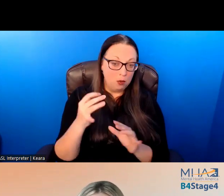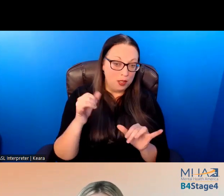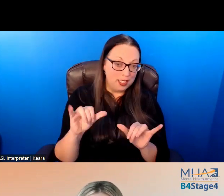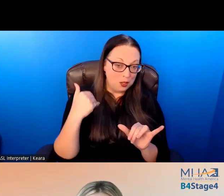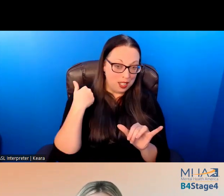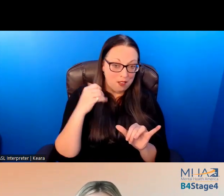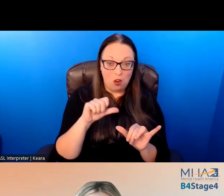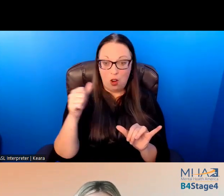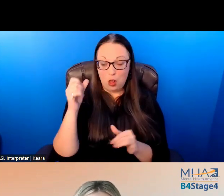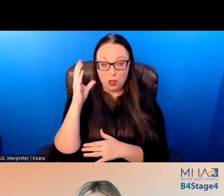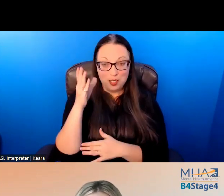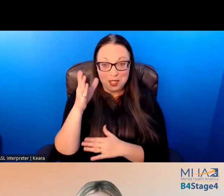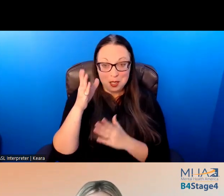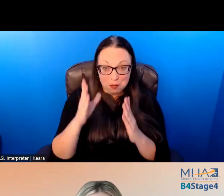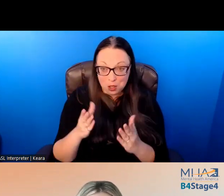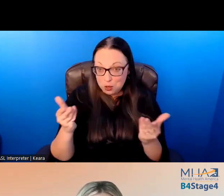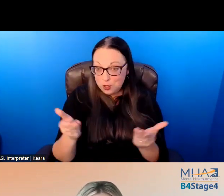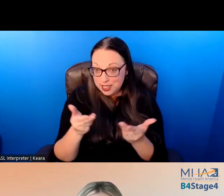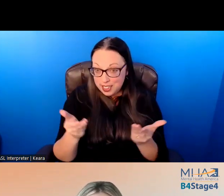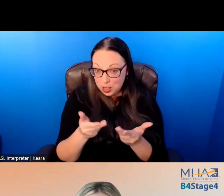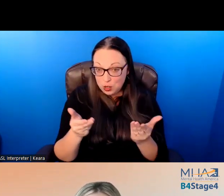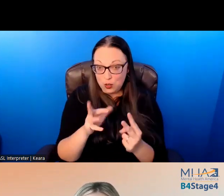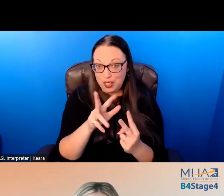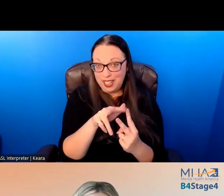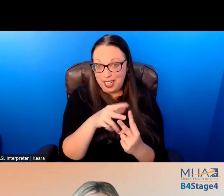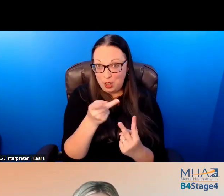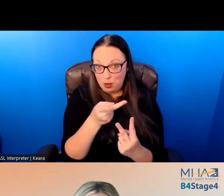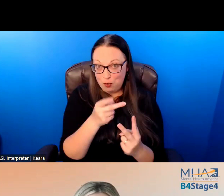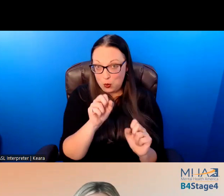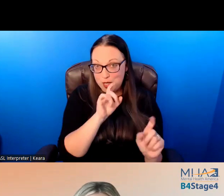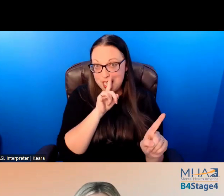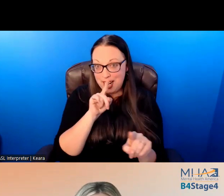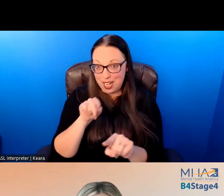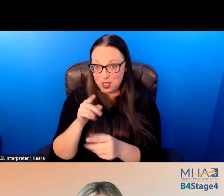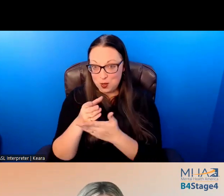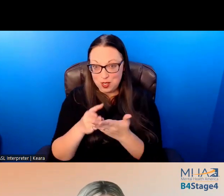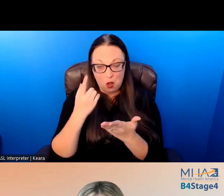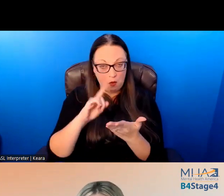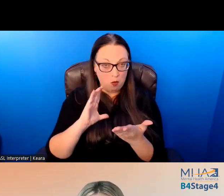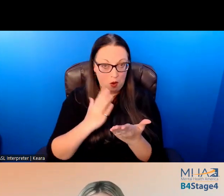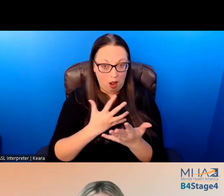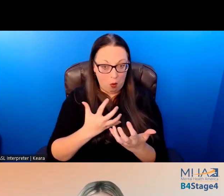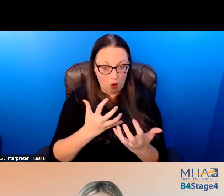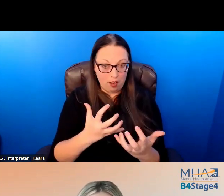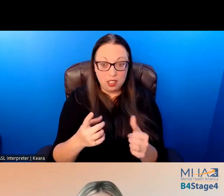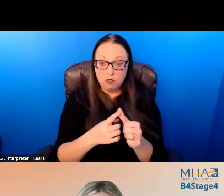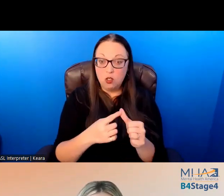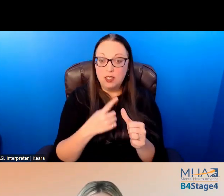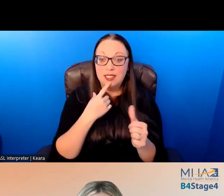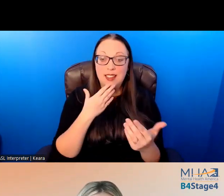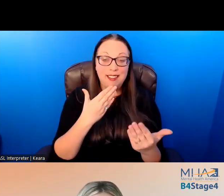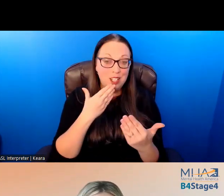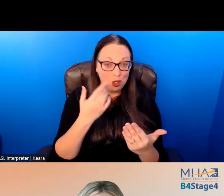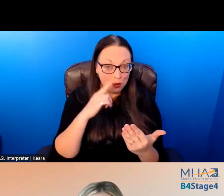other speakers on, either of you can answer a few of these for our audience. First, just thank you so much, everyone, for